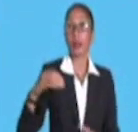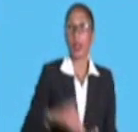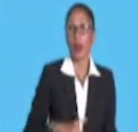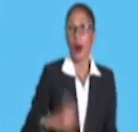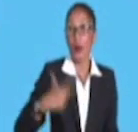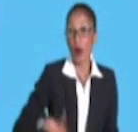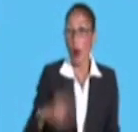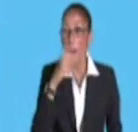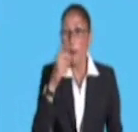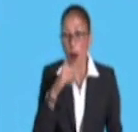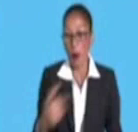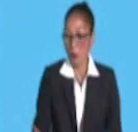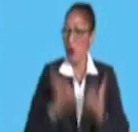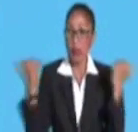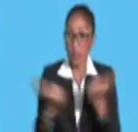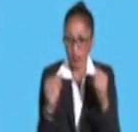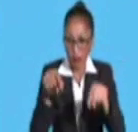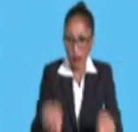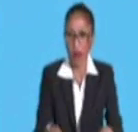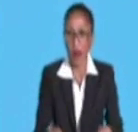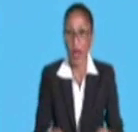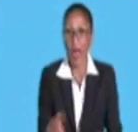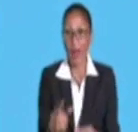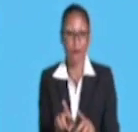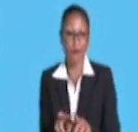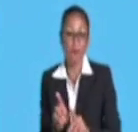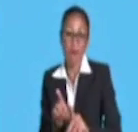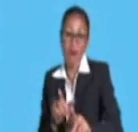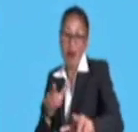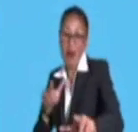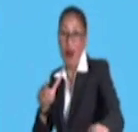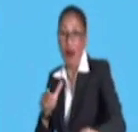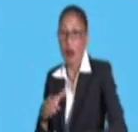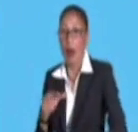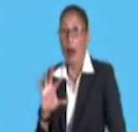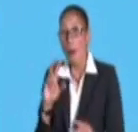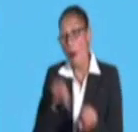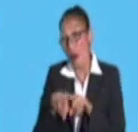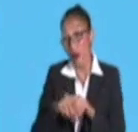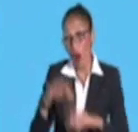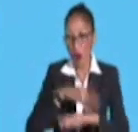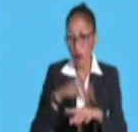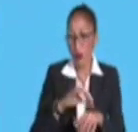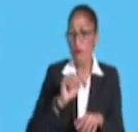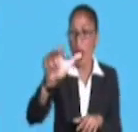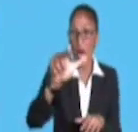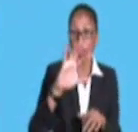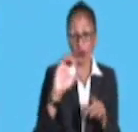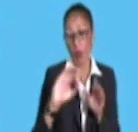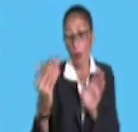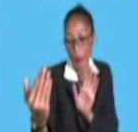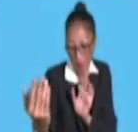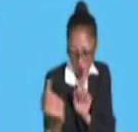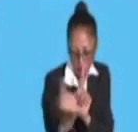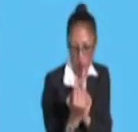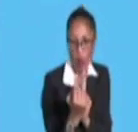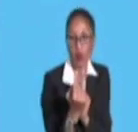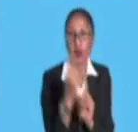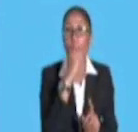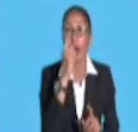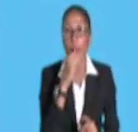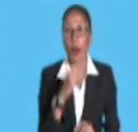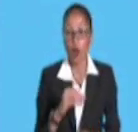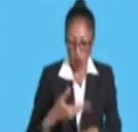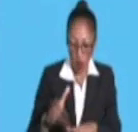increase in population and the distance from the nearest subdivisional hospitals. New nursing stations will